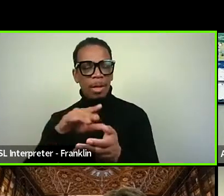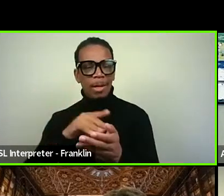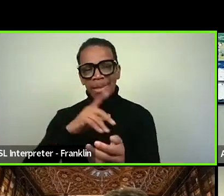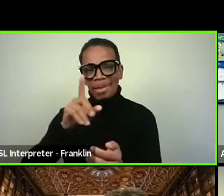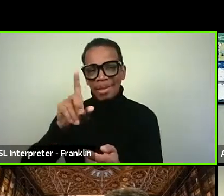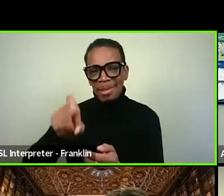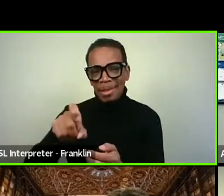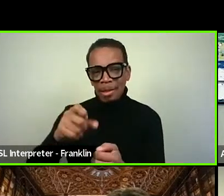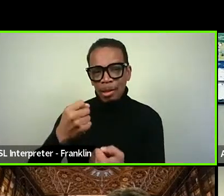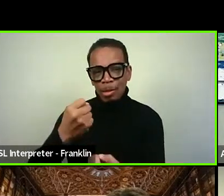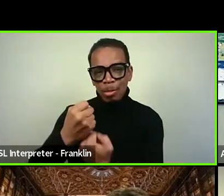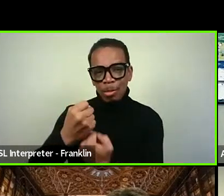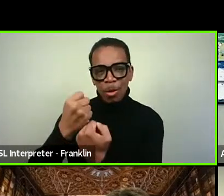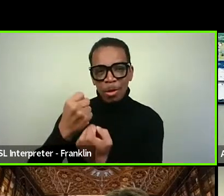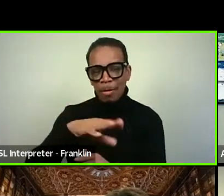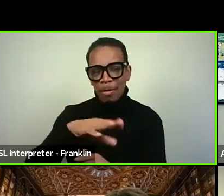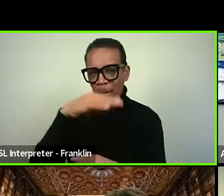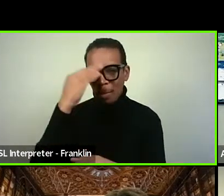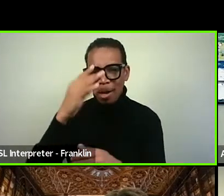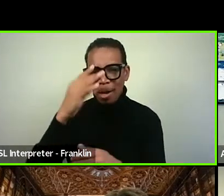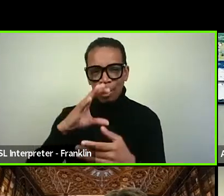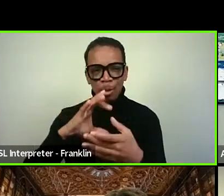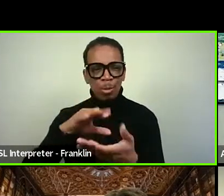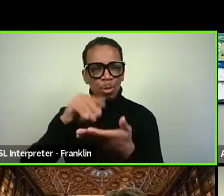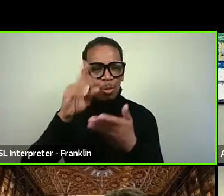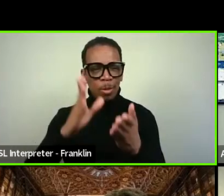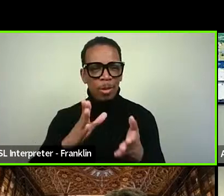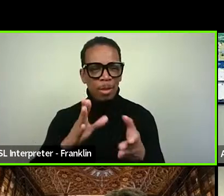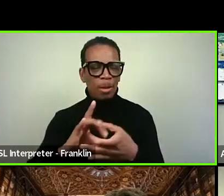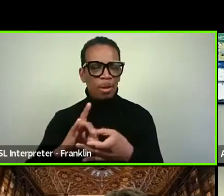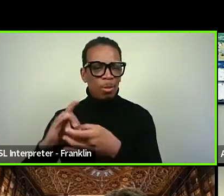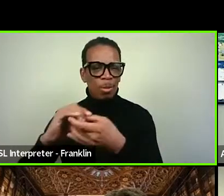the role of the Black Student Union population.